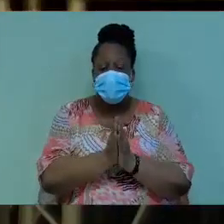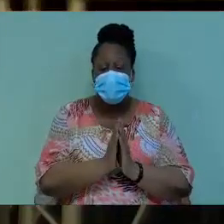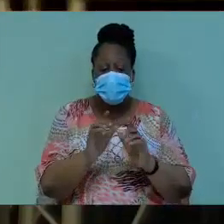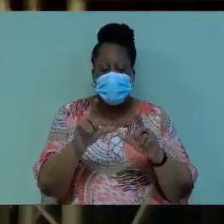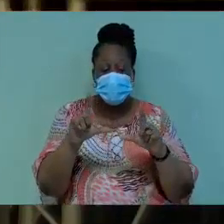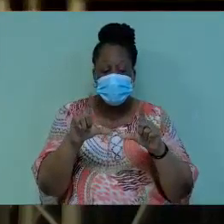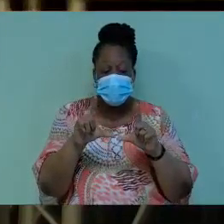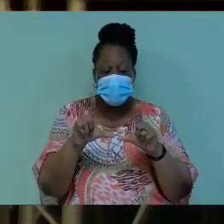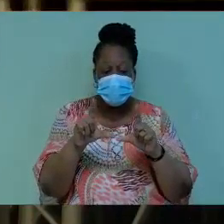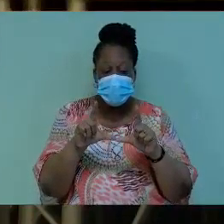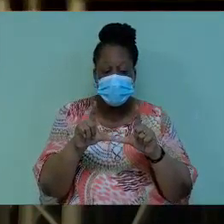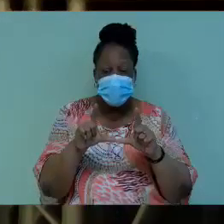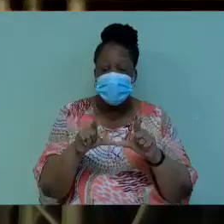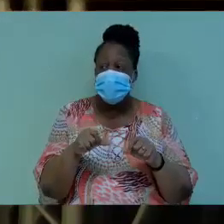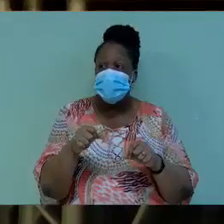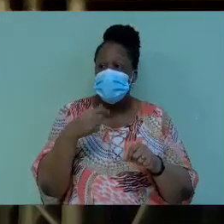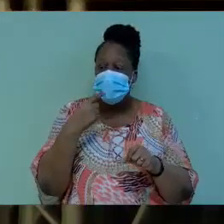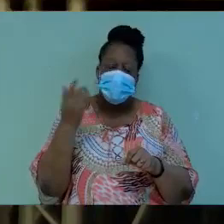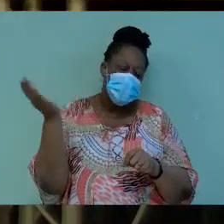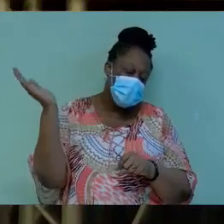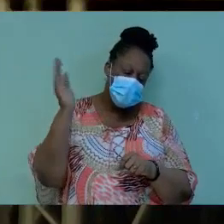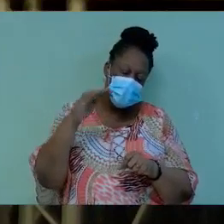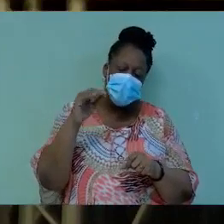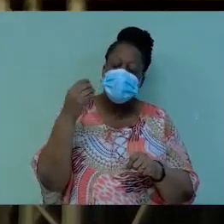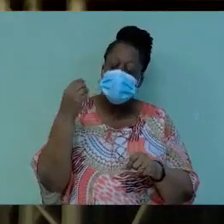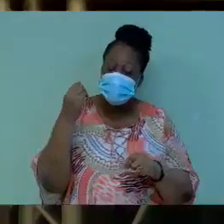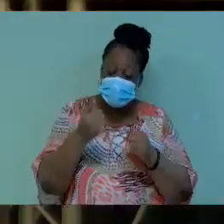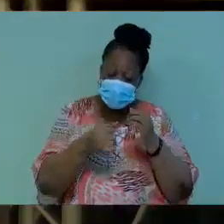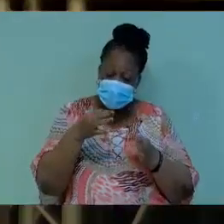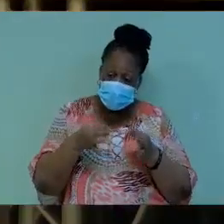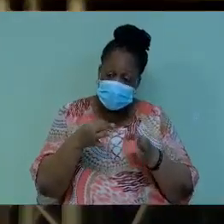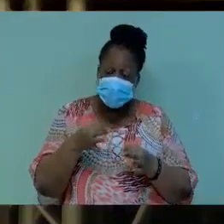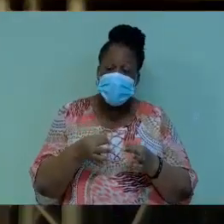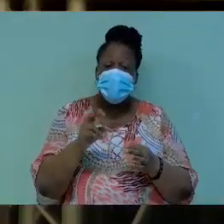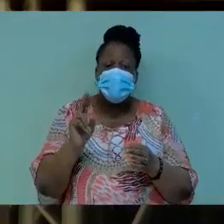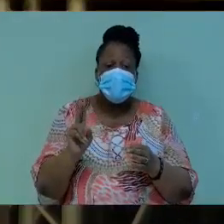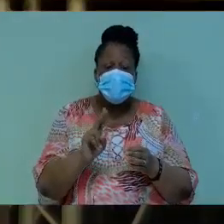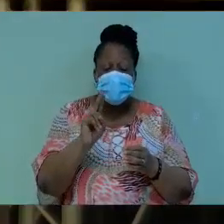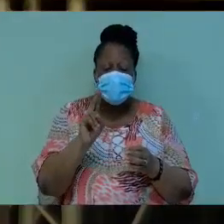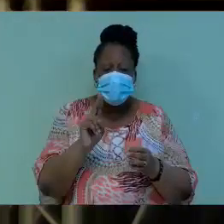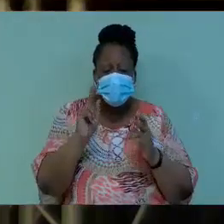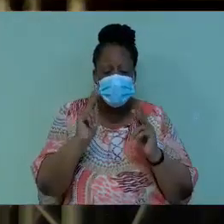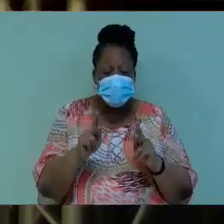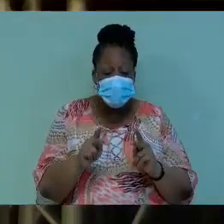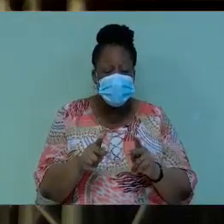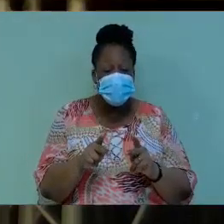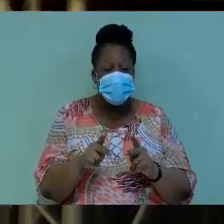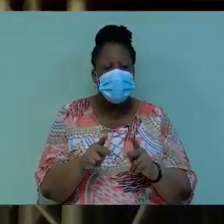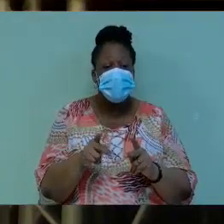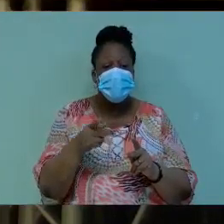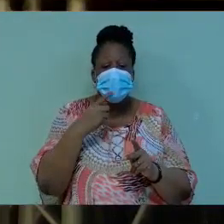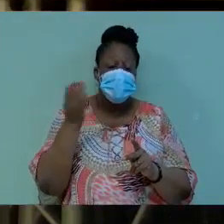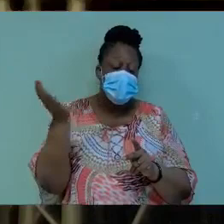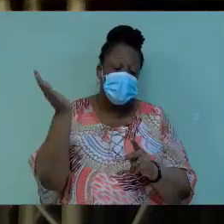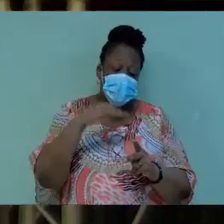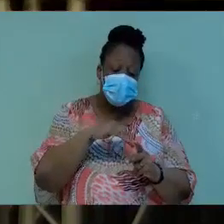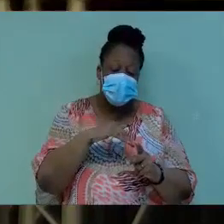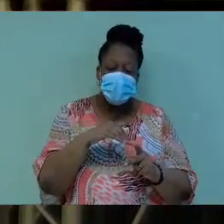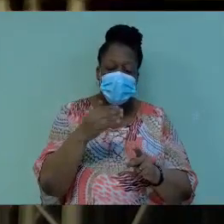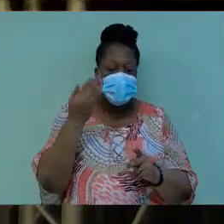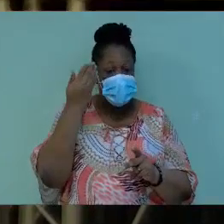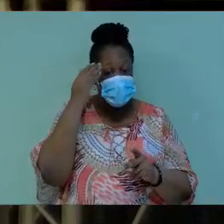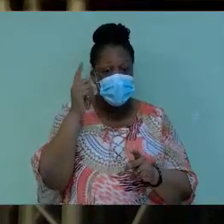end of the transaction, especially when you are dealing with high value goods or money. You